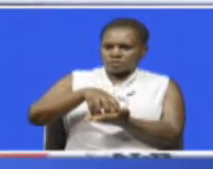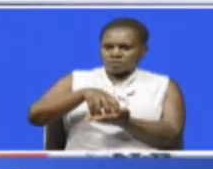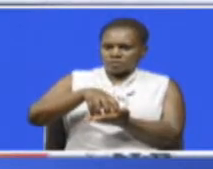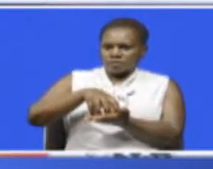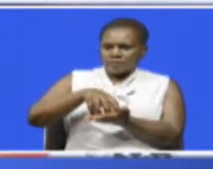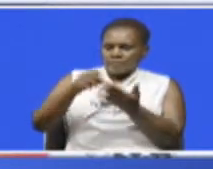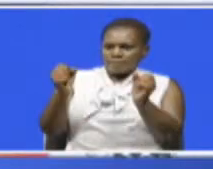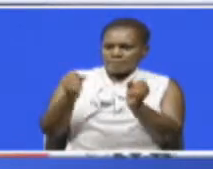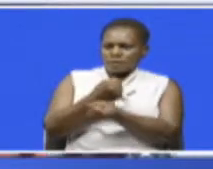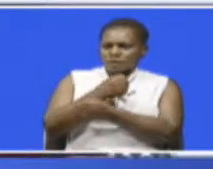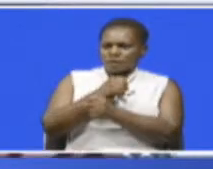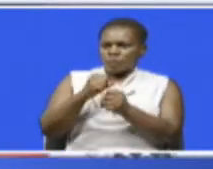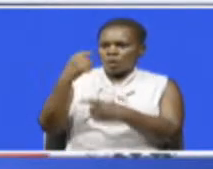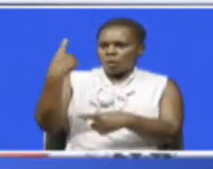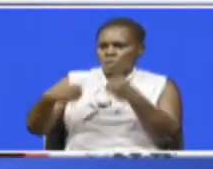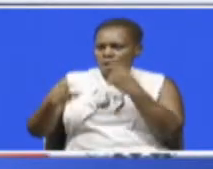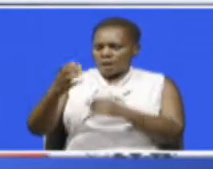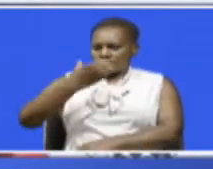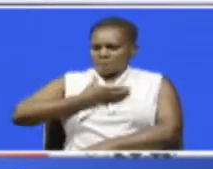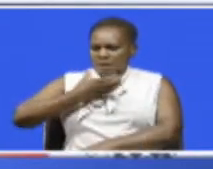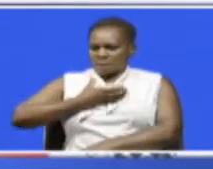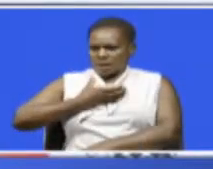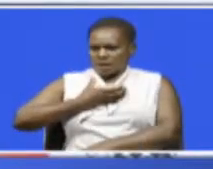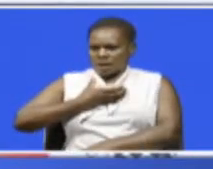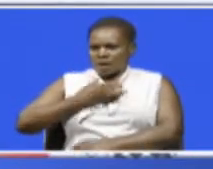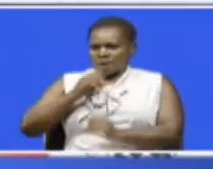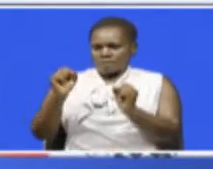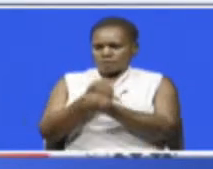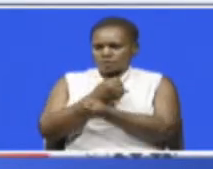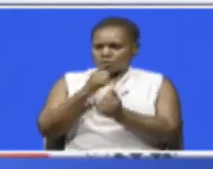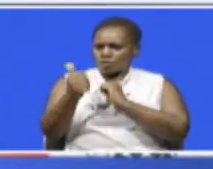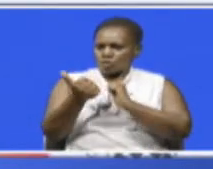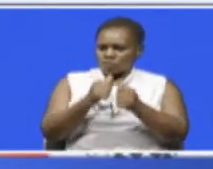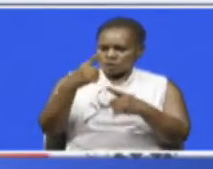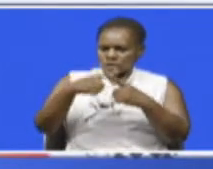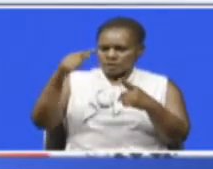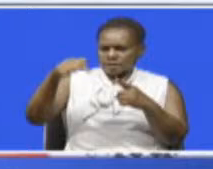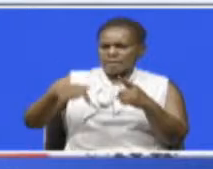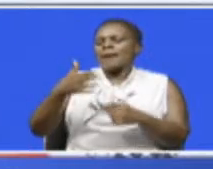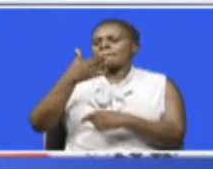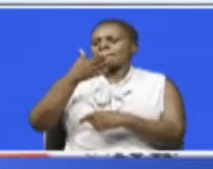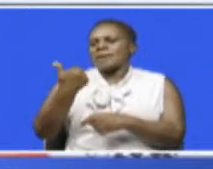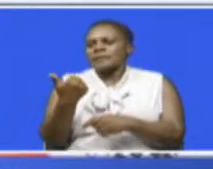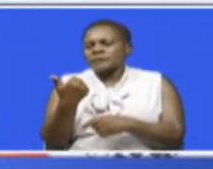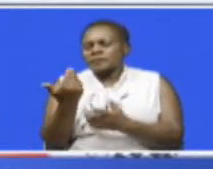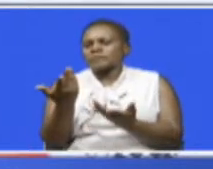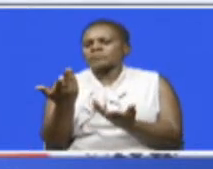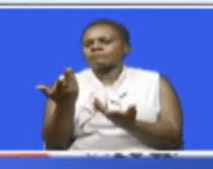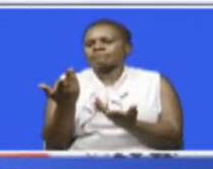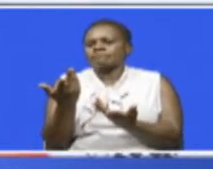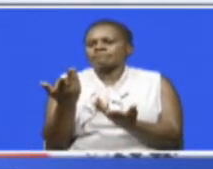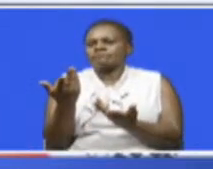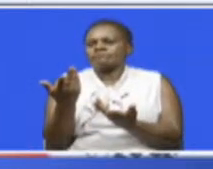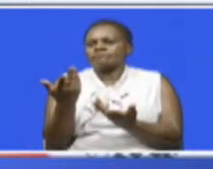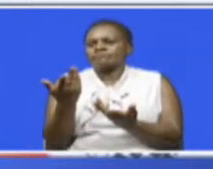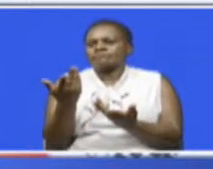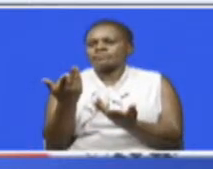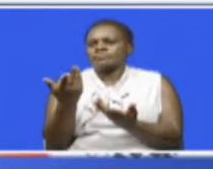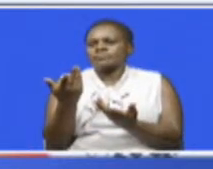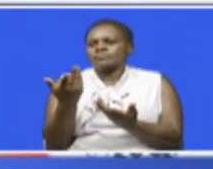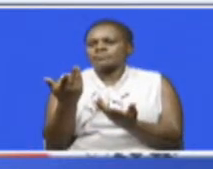if you cannot, of course, win a medal, you cannot race in a championship this year. So the best is to, of